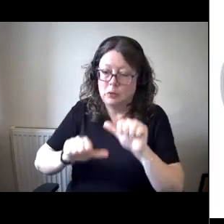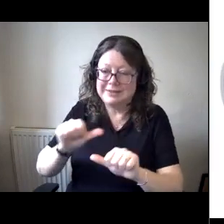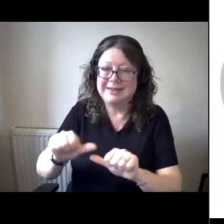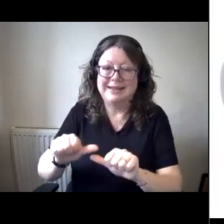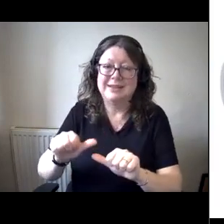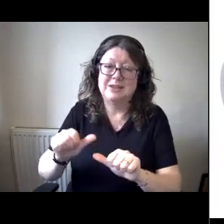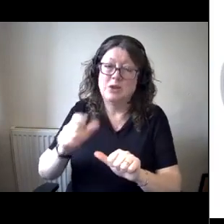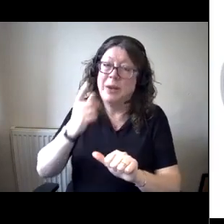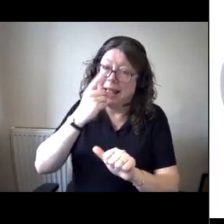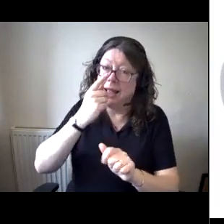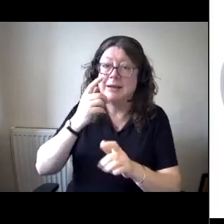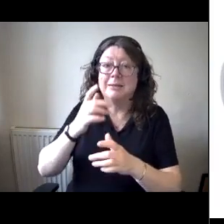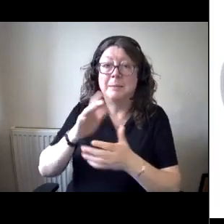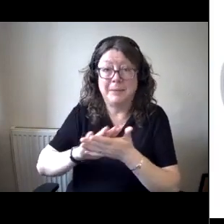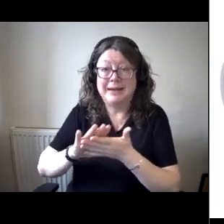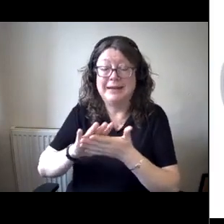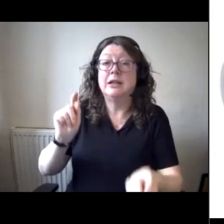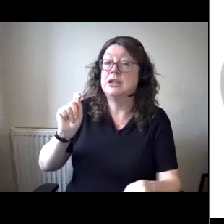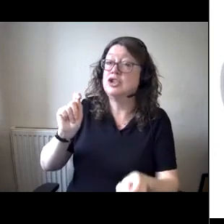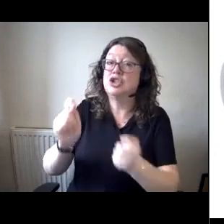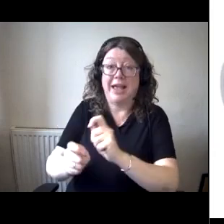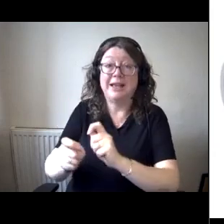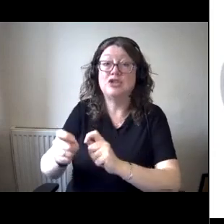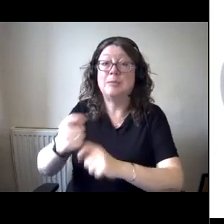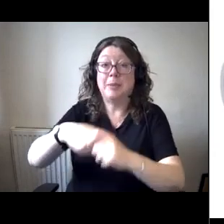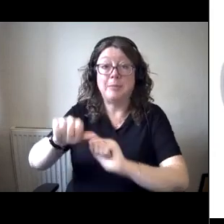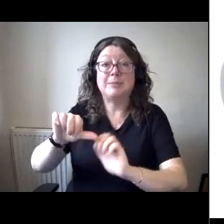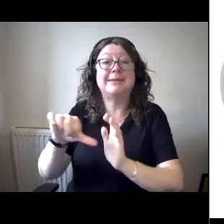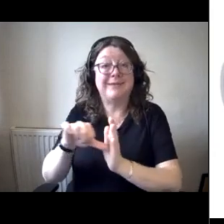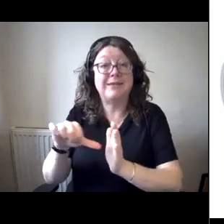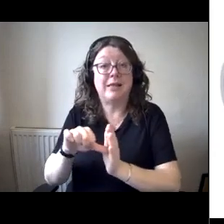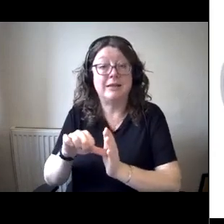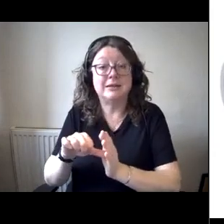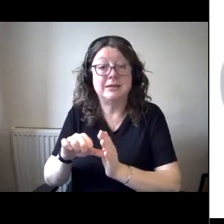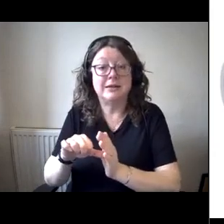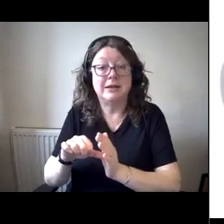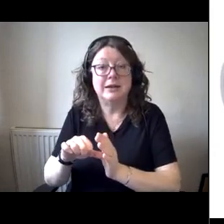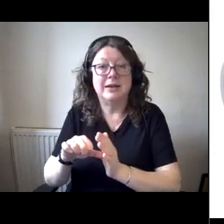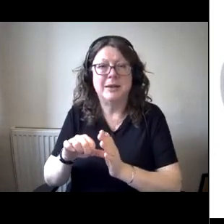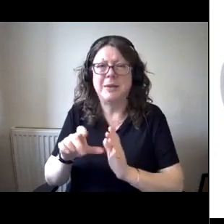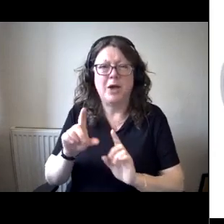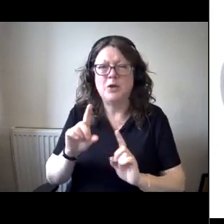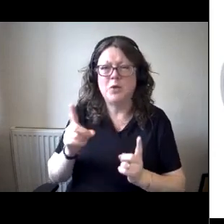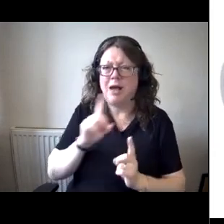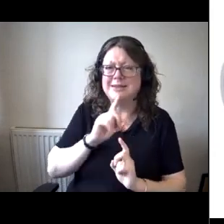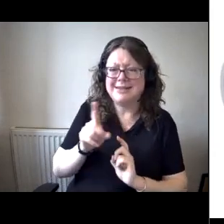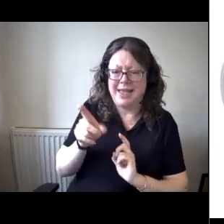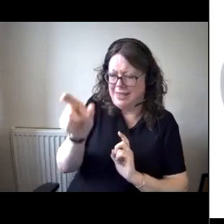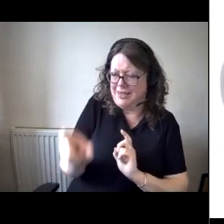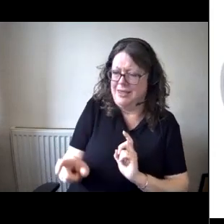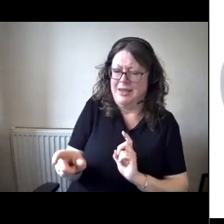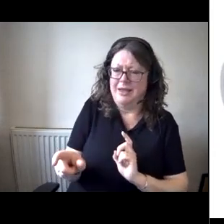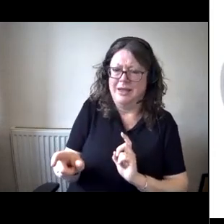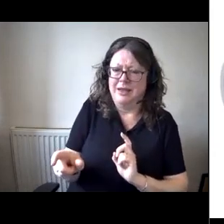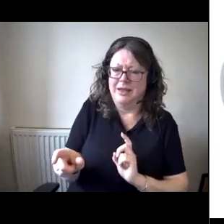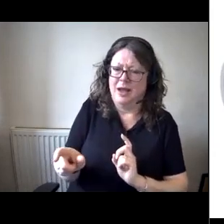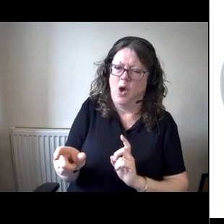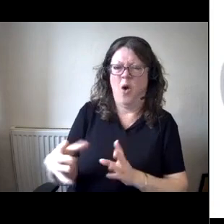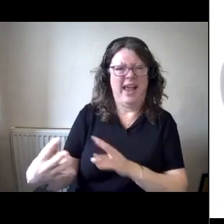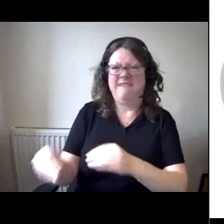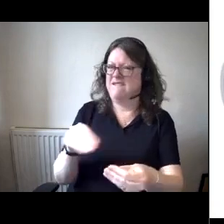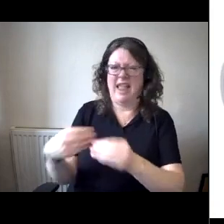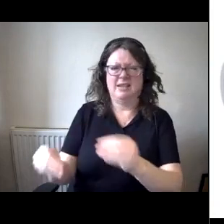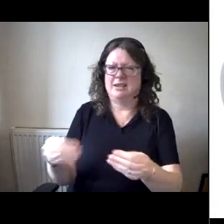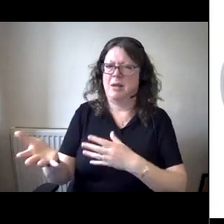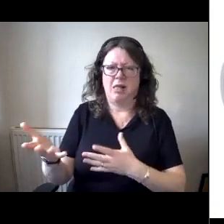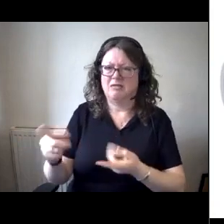get tricky for them. Instead of saying that they are being inflexible and they are being rigid. You see, it's just a sort of different way